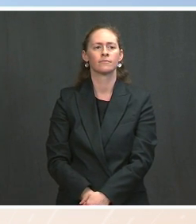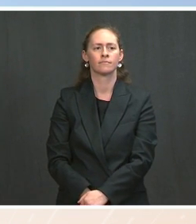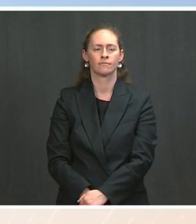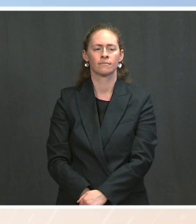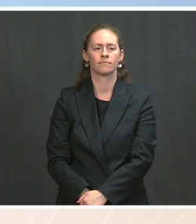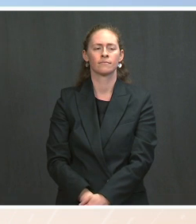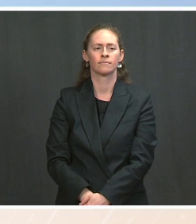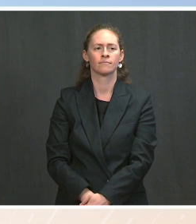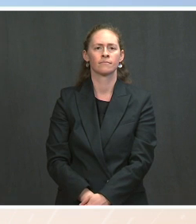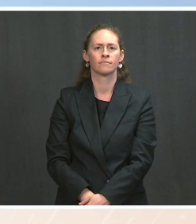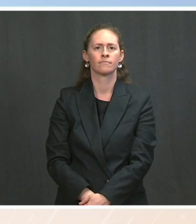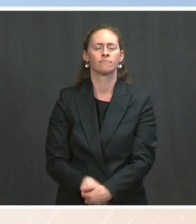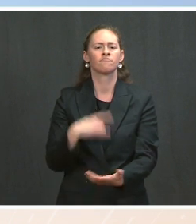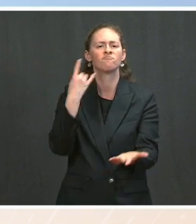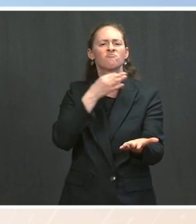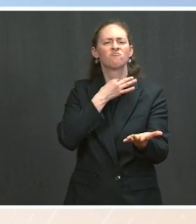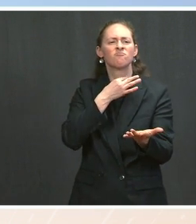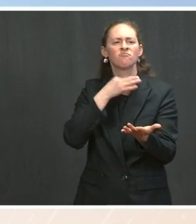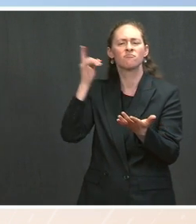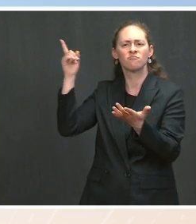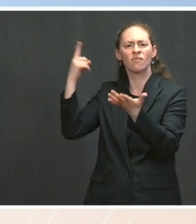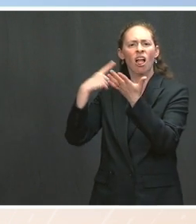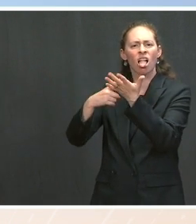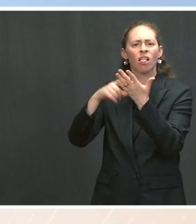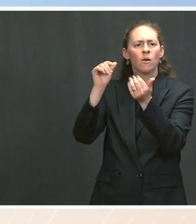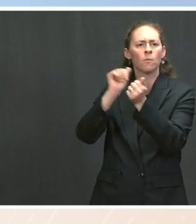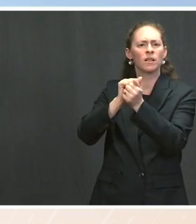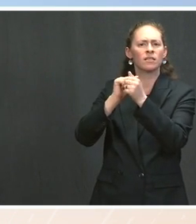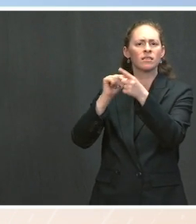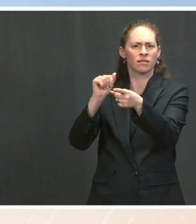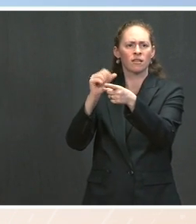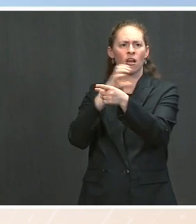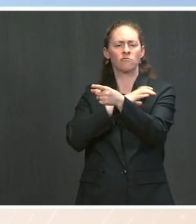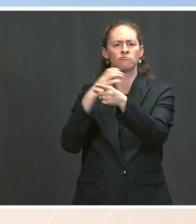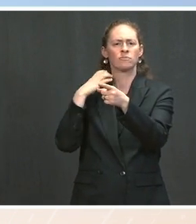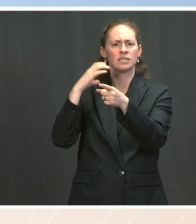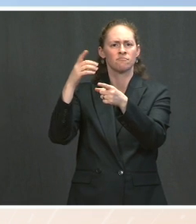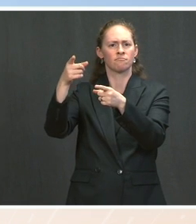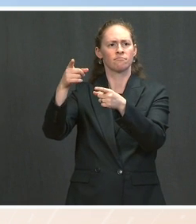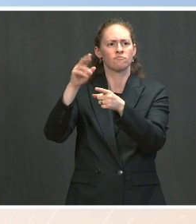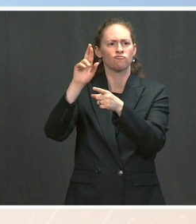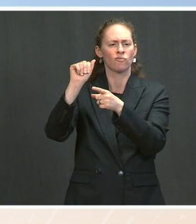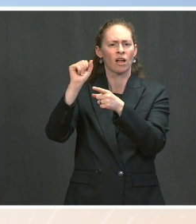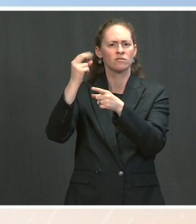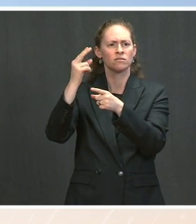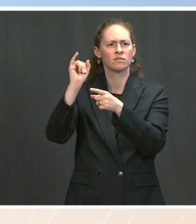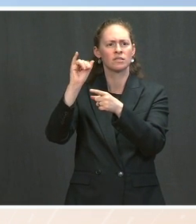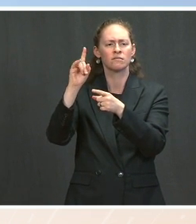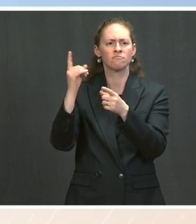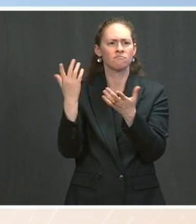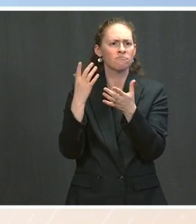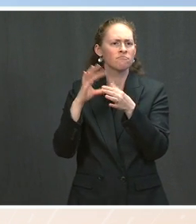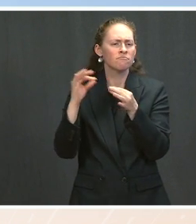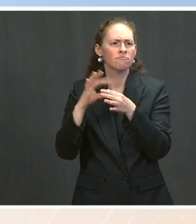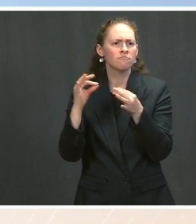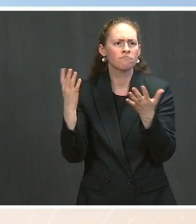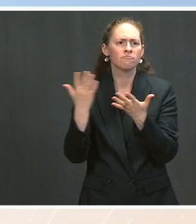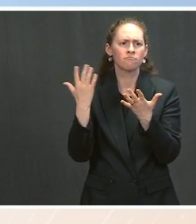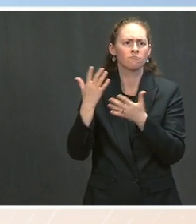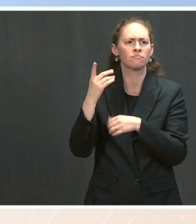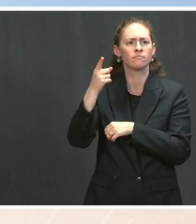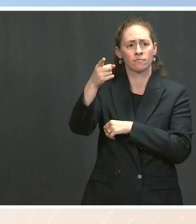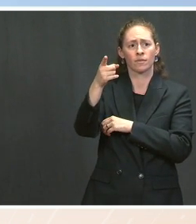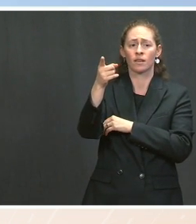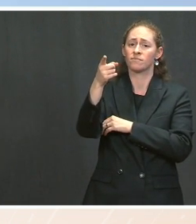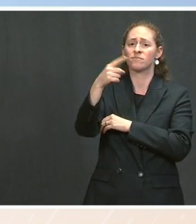to what she said, which was reported to be that she told him the U.S. can't continue to give the right-wing Netanyahu government billions